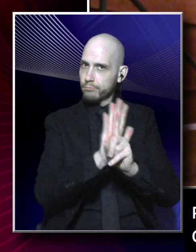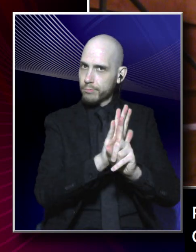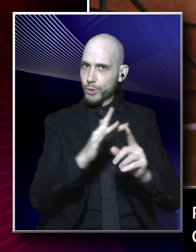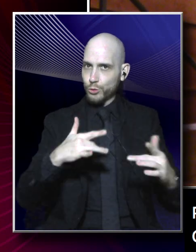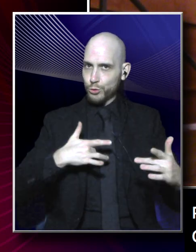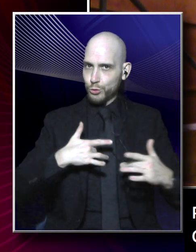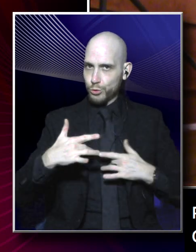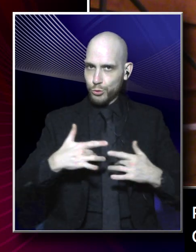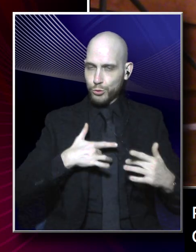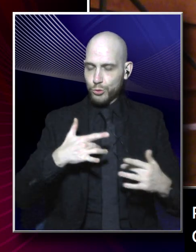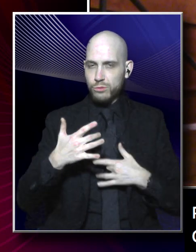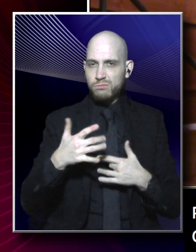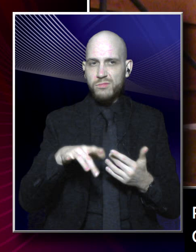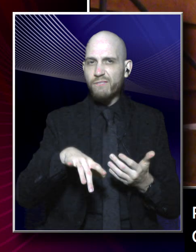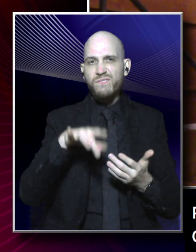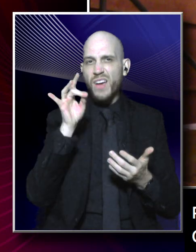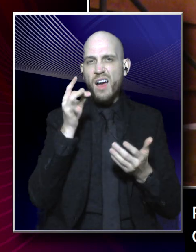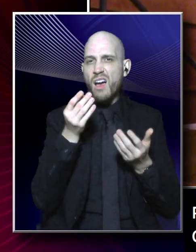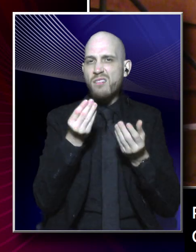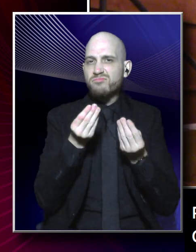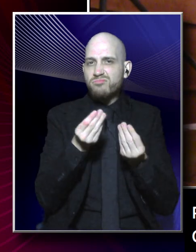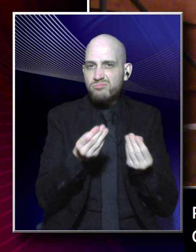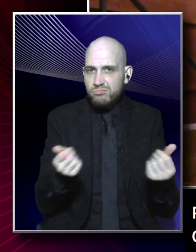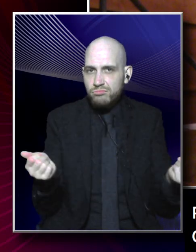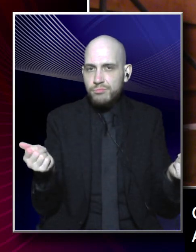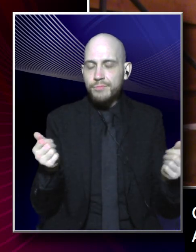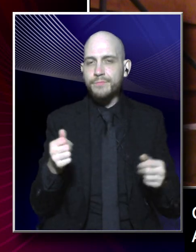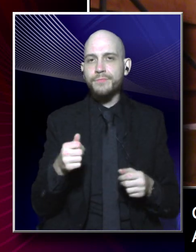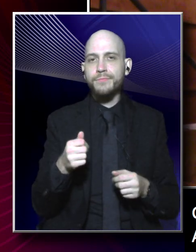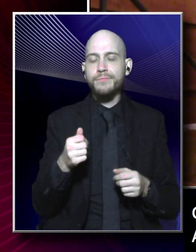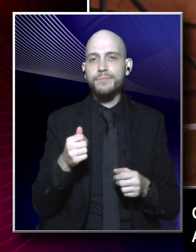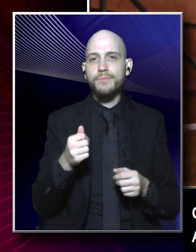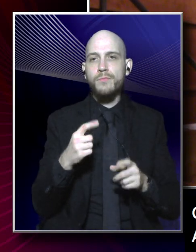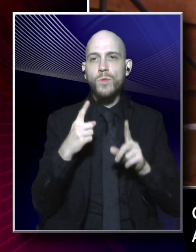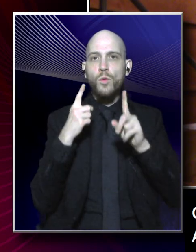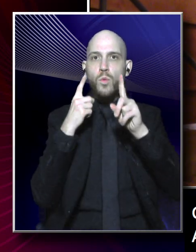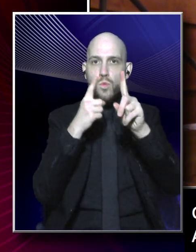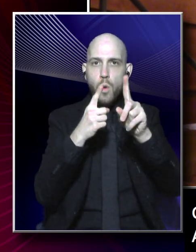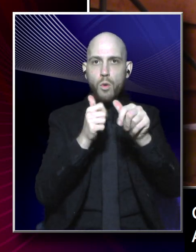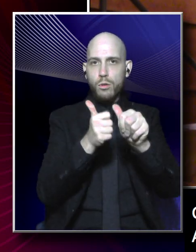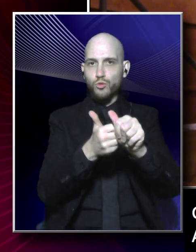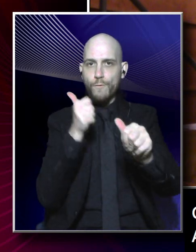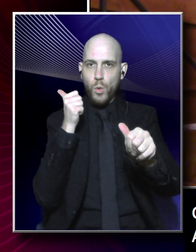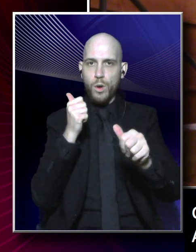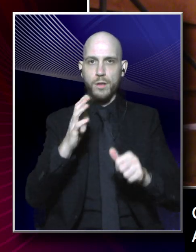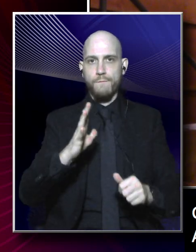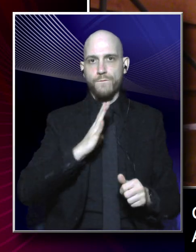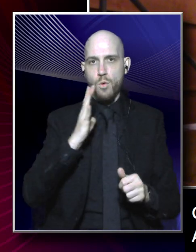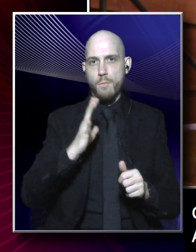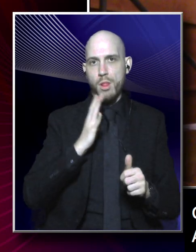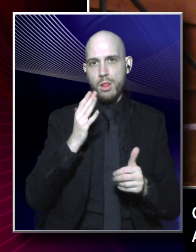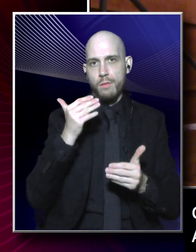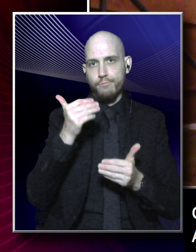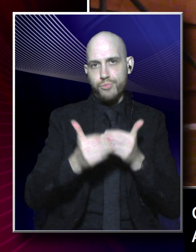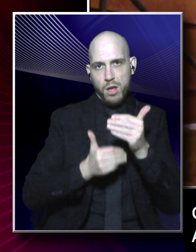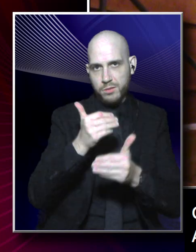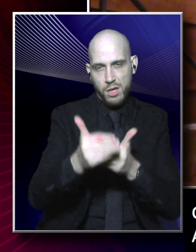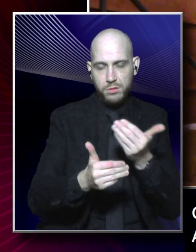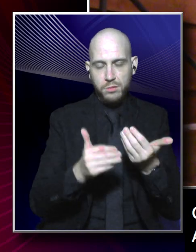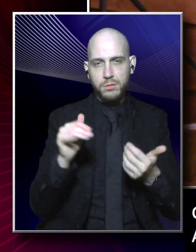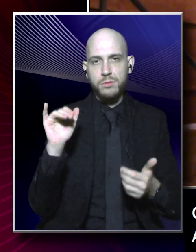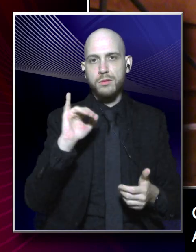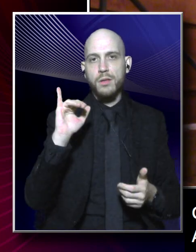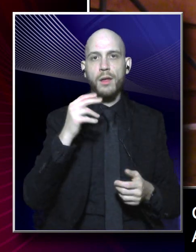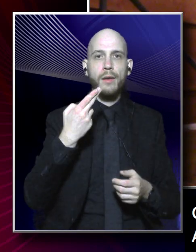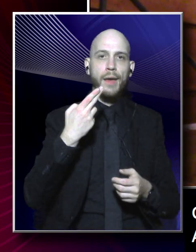resolution without having to go through a formal process, whether that's an HR process,